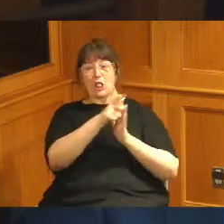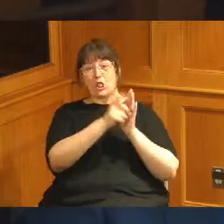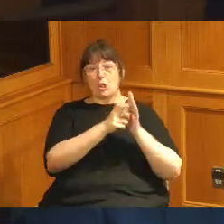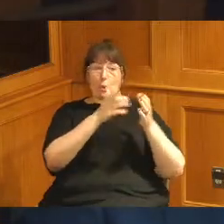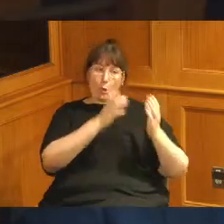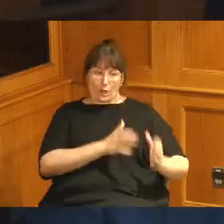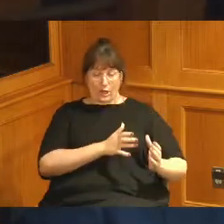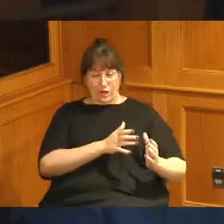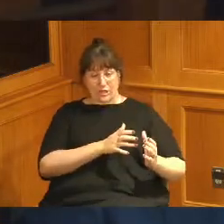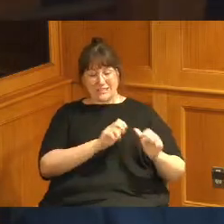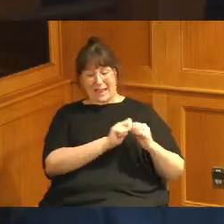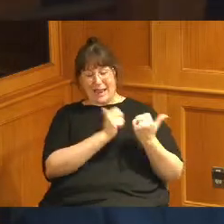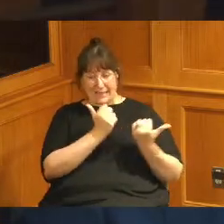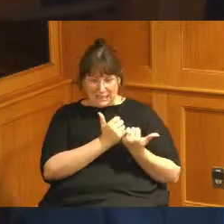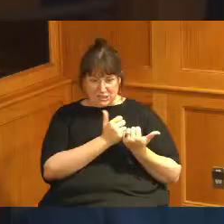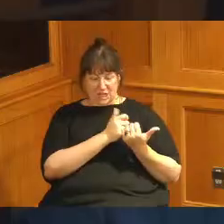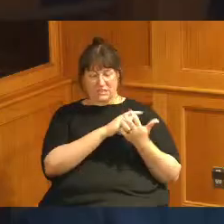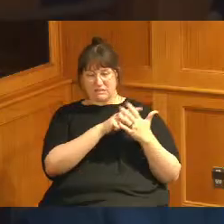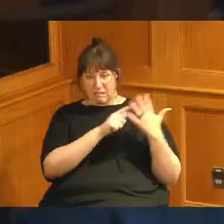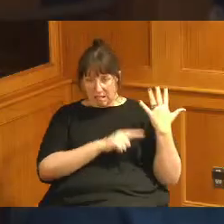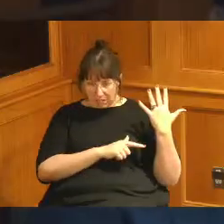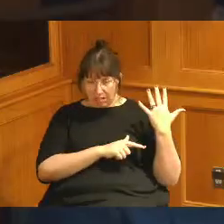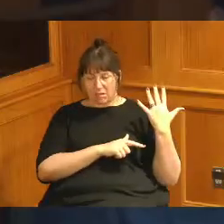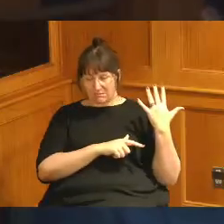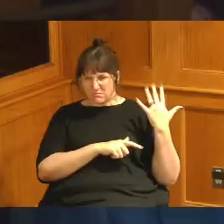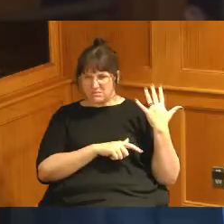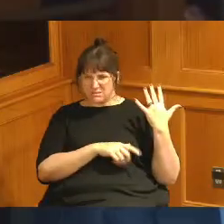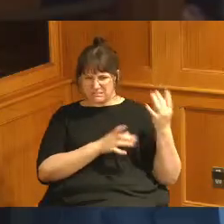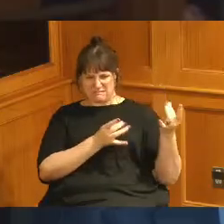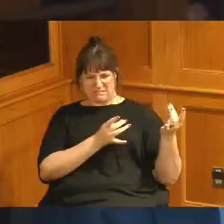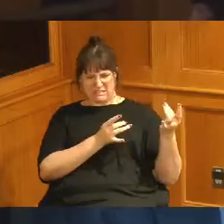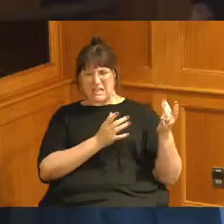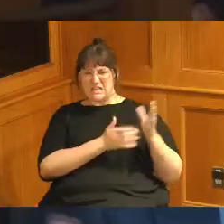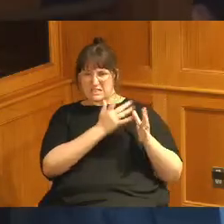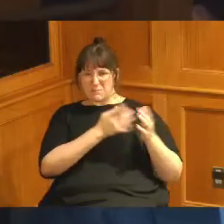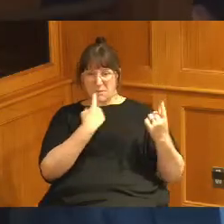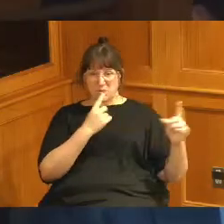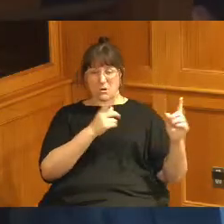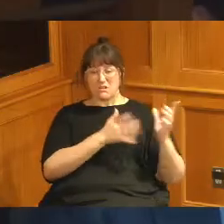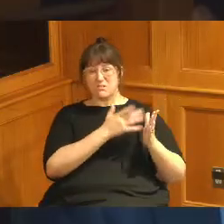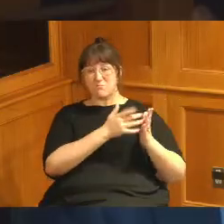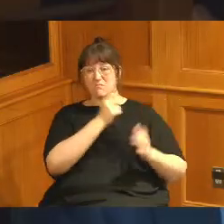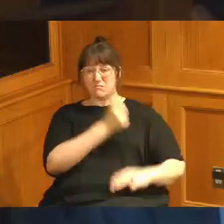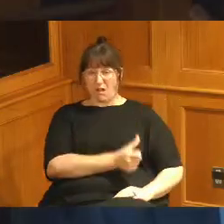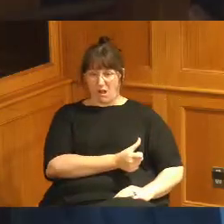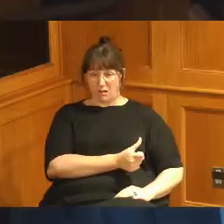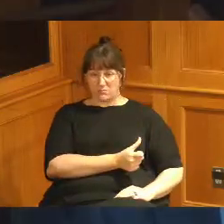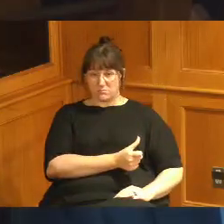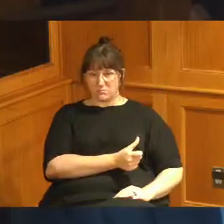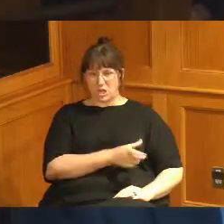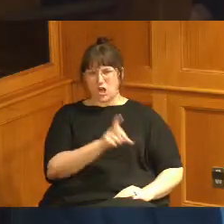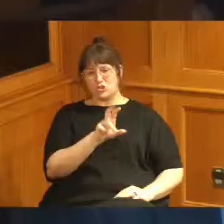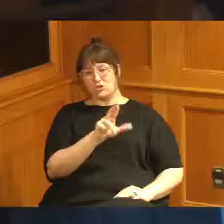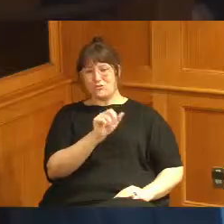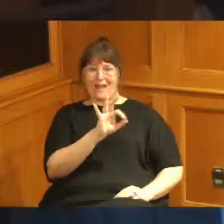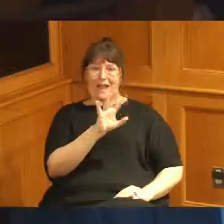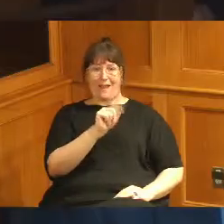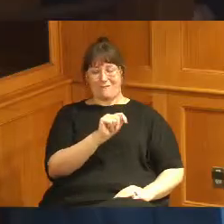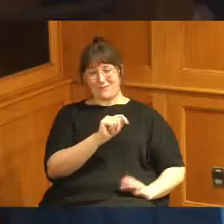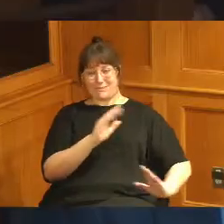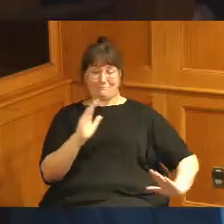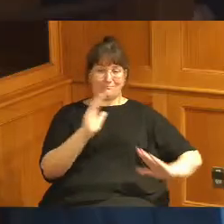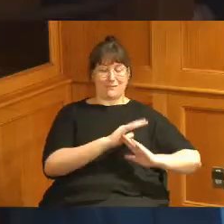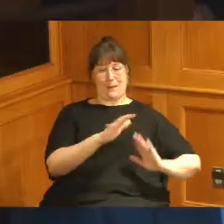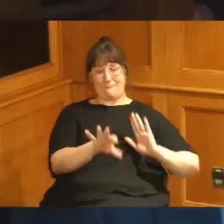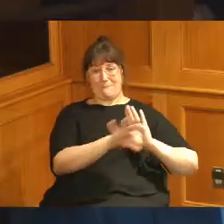deal with their agents. And sometimes it works out, sometimes it don't. We got a #1 draft pick that don't